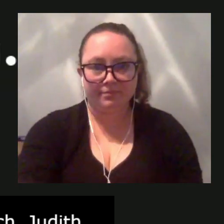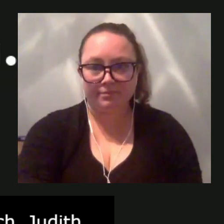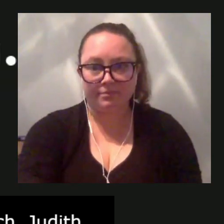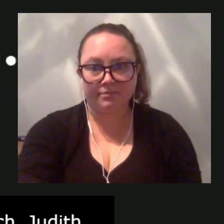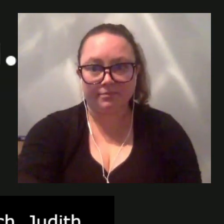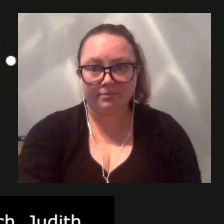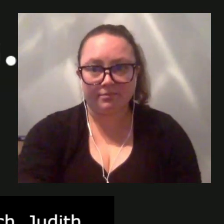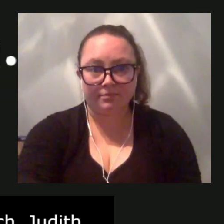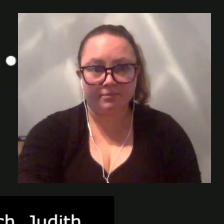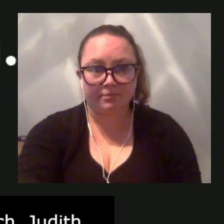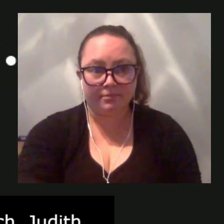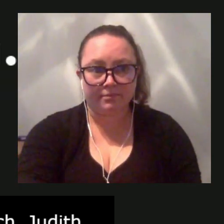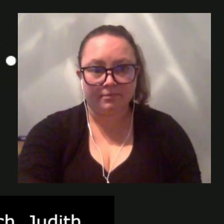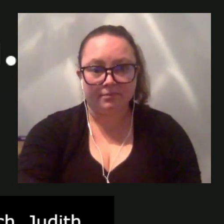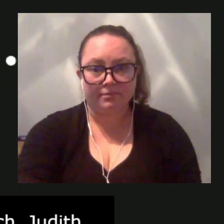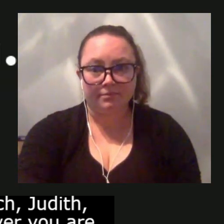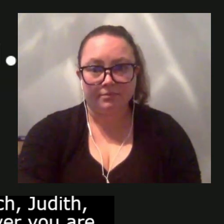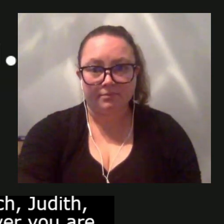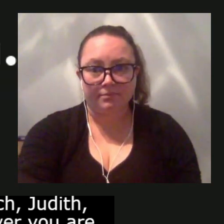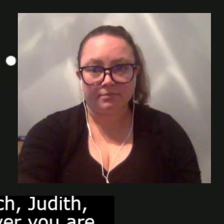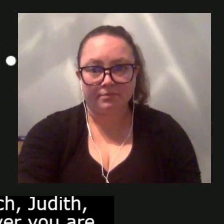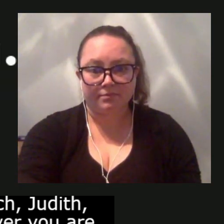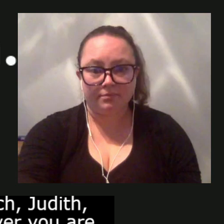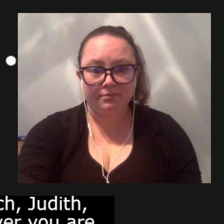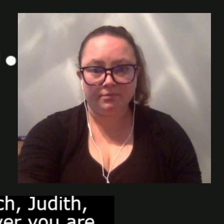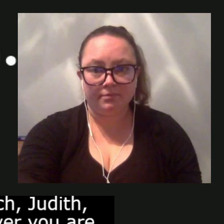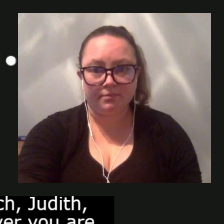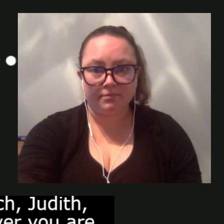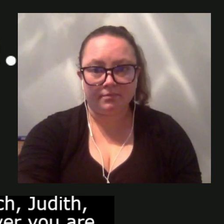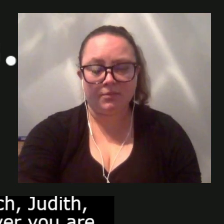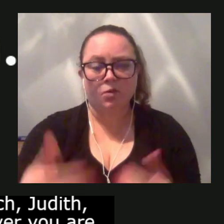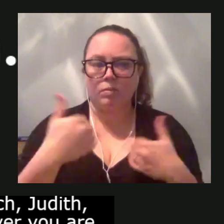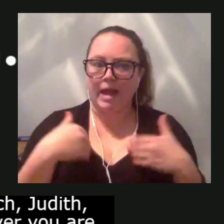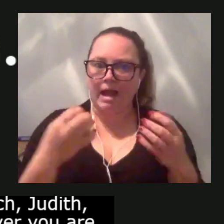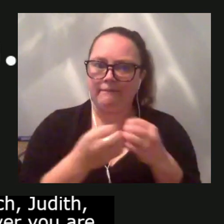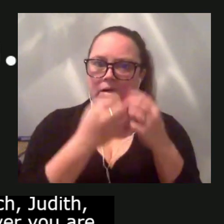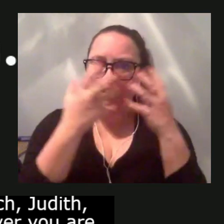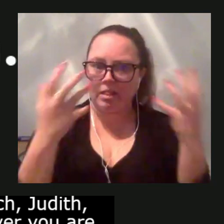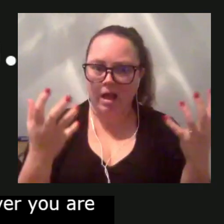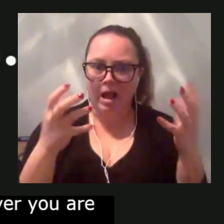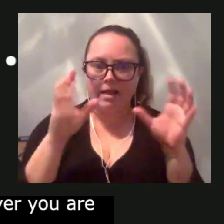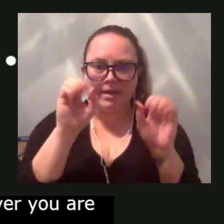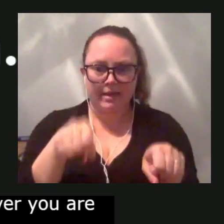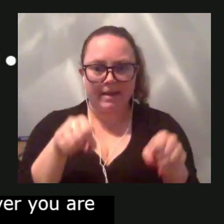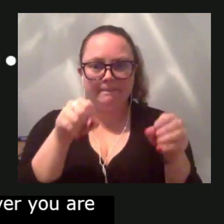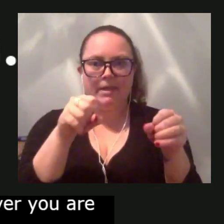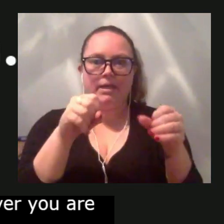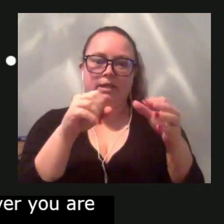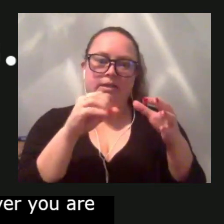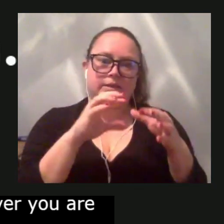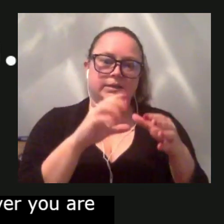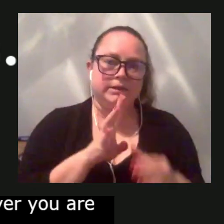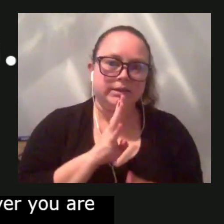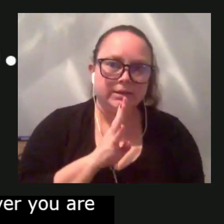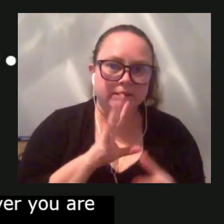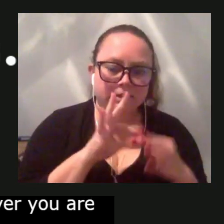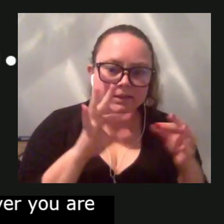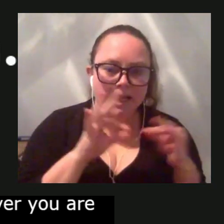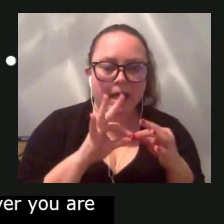There is a lot that can be said and done about accessibility and